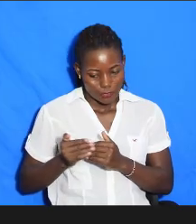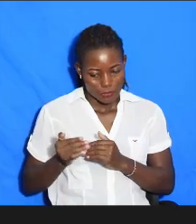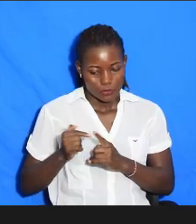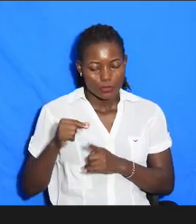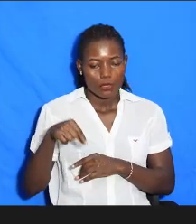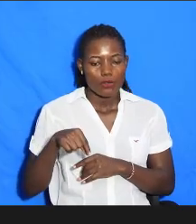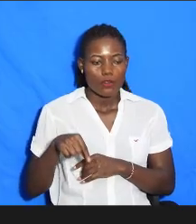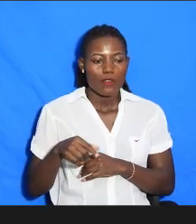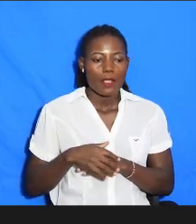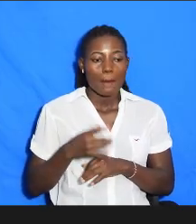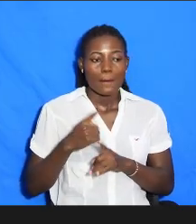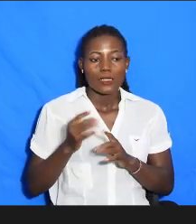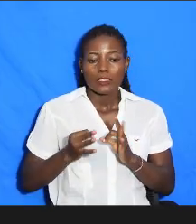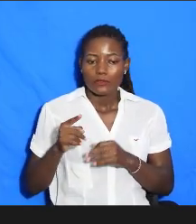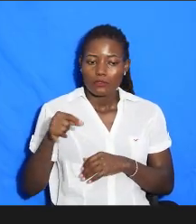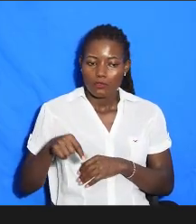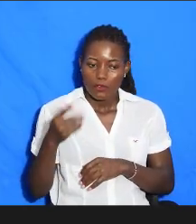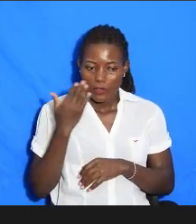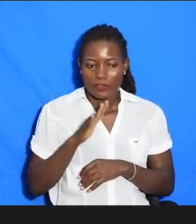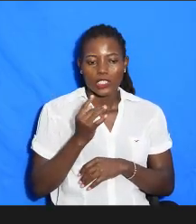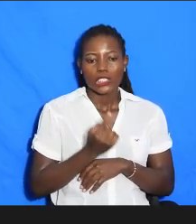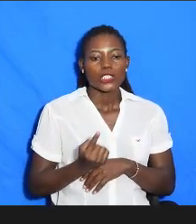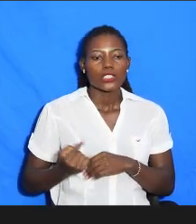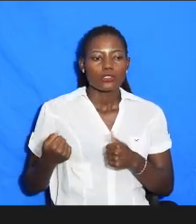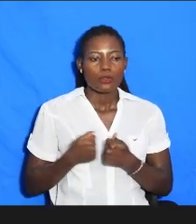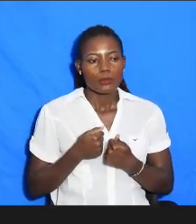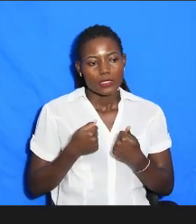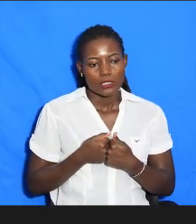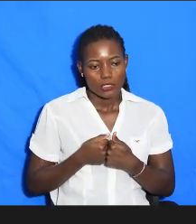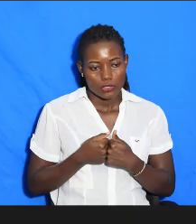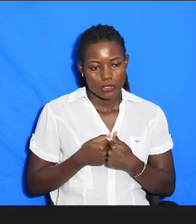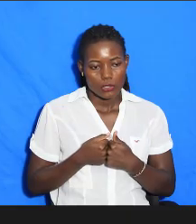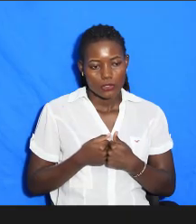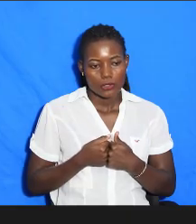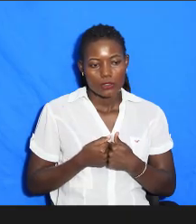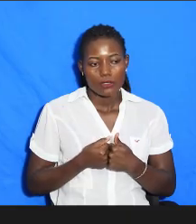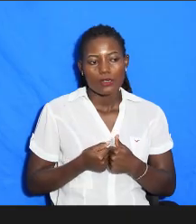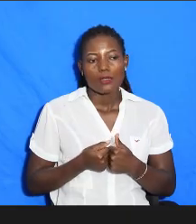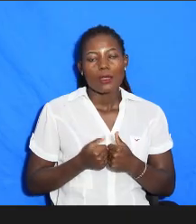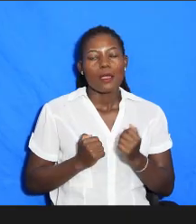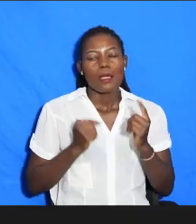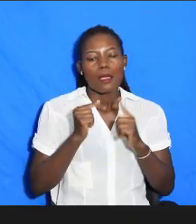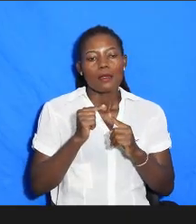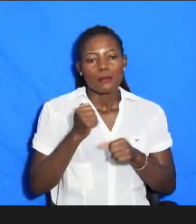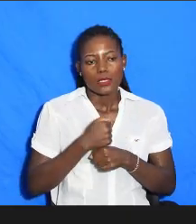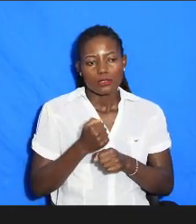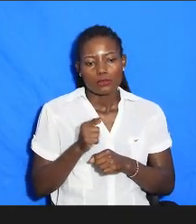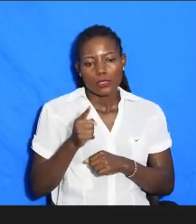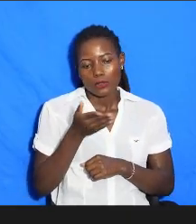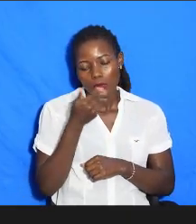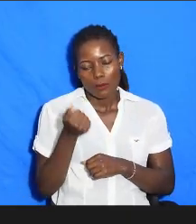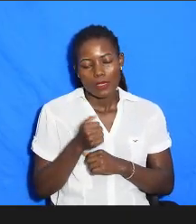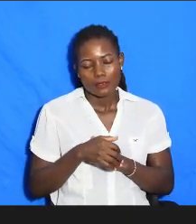Or if you have qualified, every race is for you to make you better before the main event, which is the World